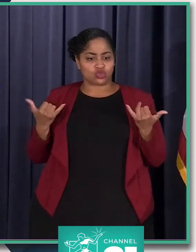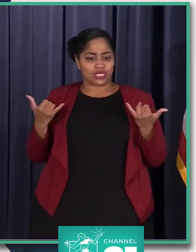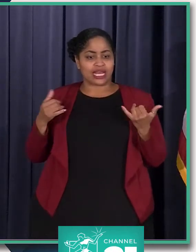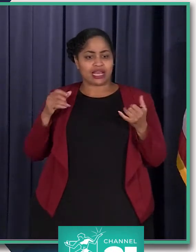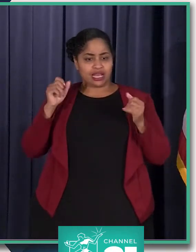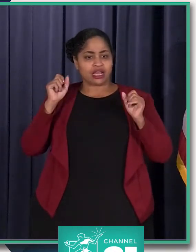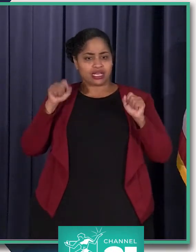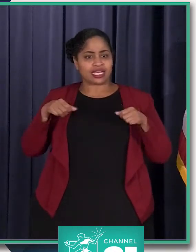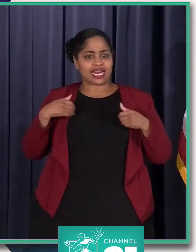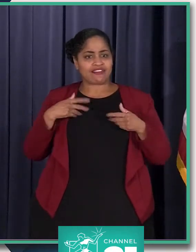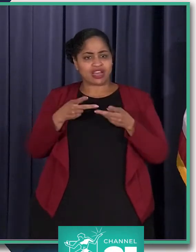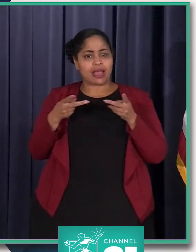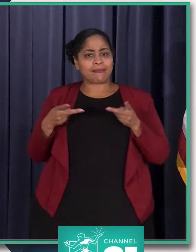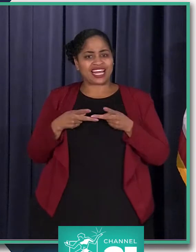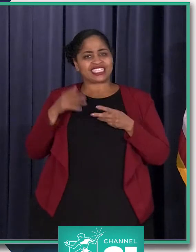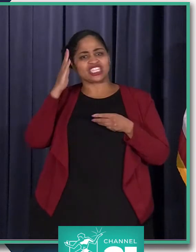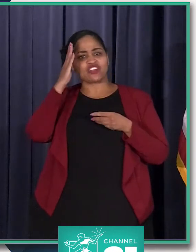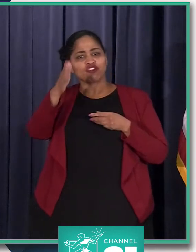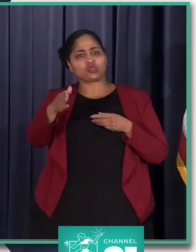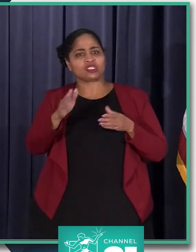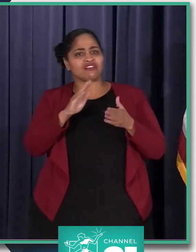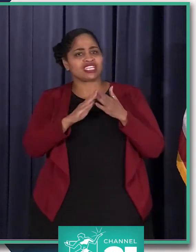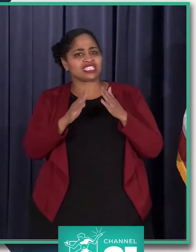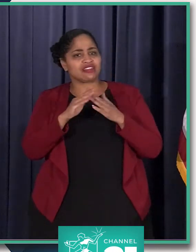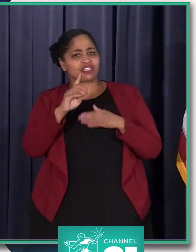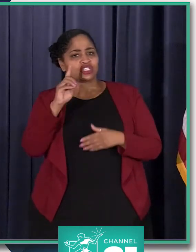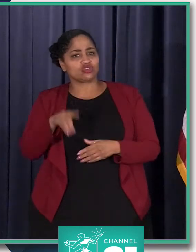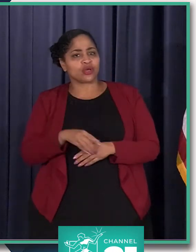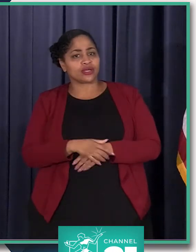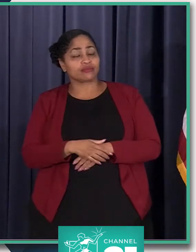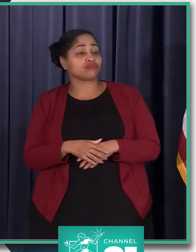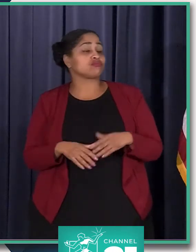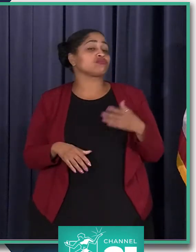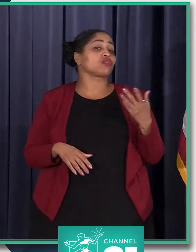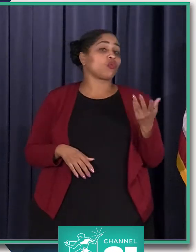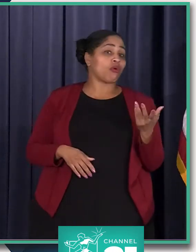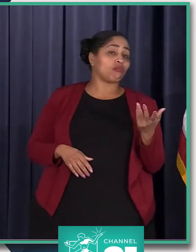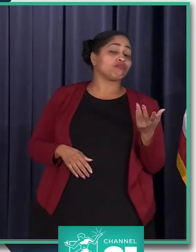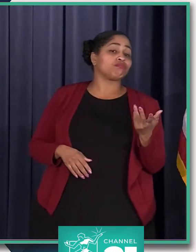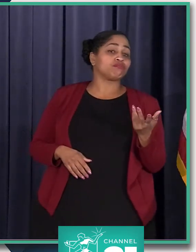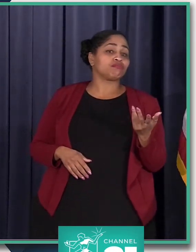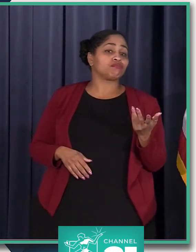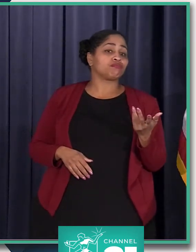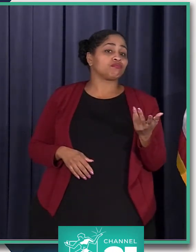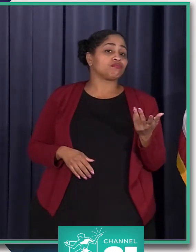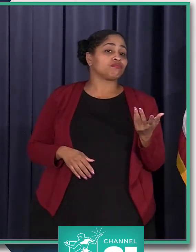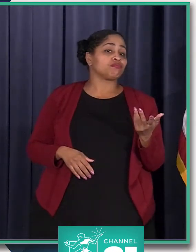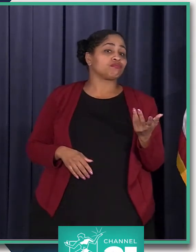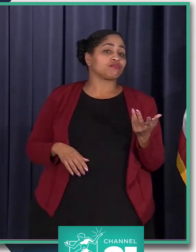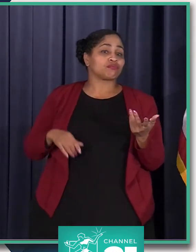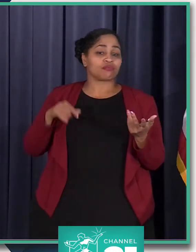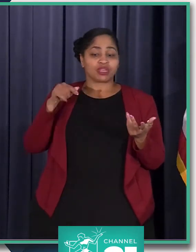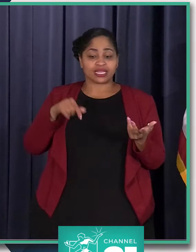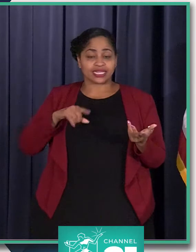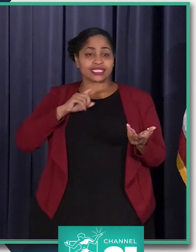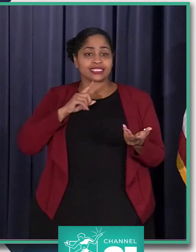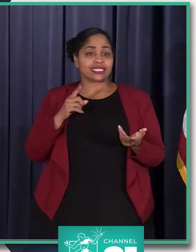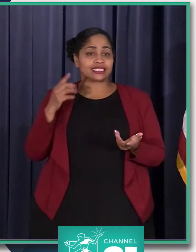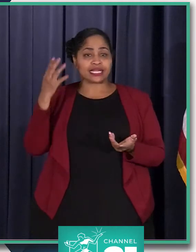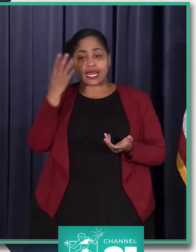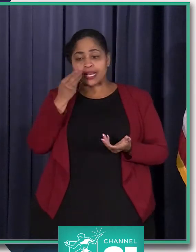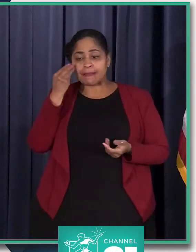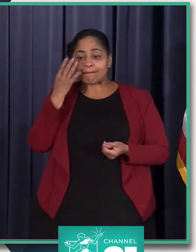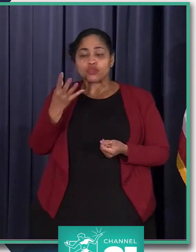to have a place in the future of the city. Well, this is, I think, the beauty